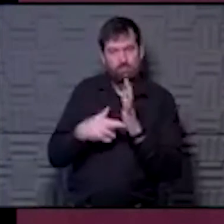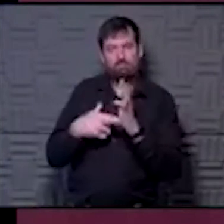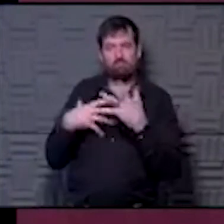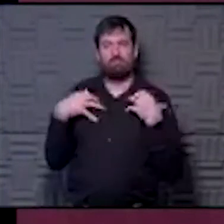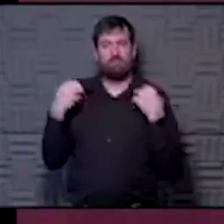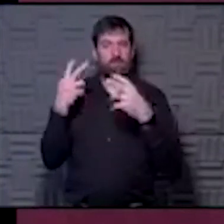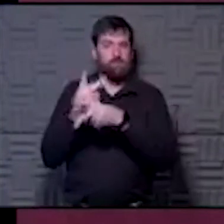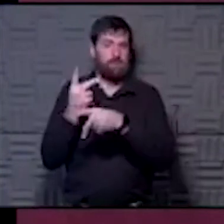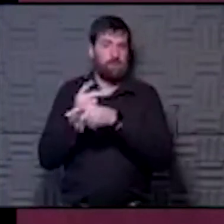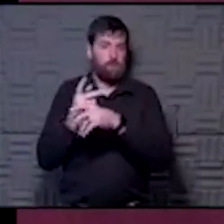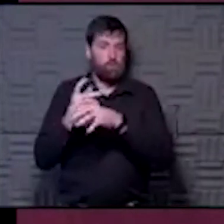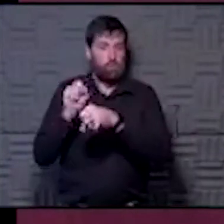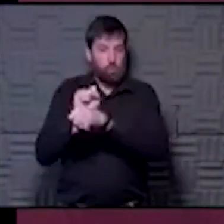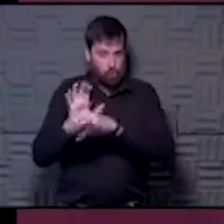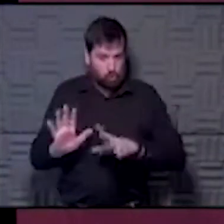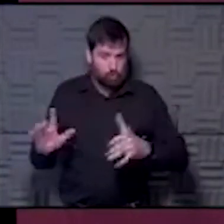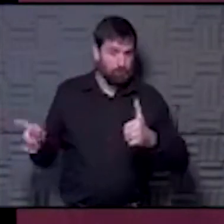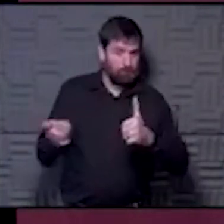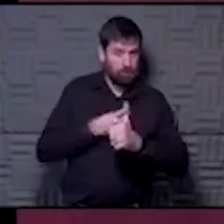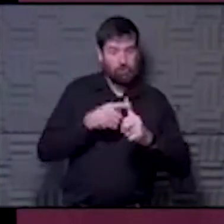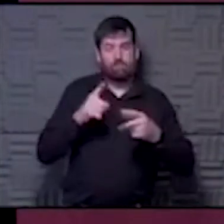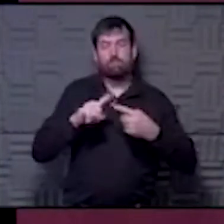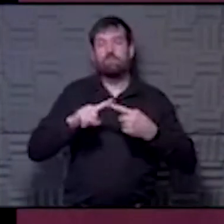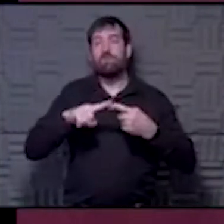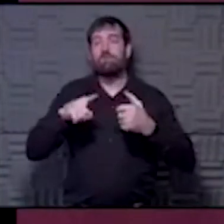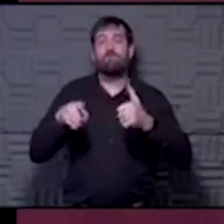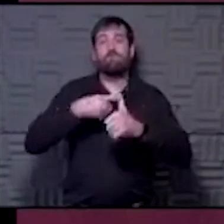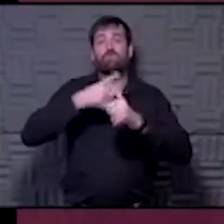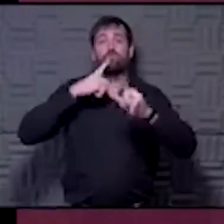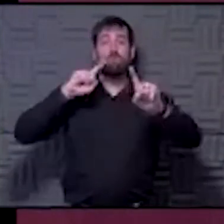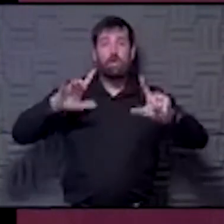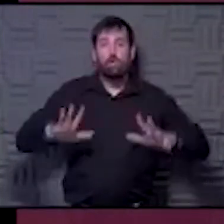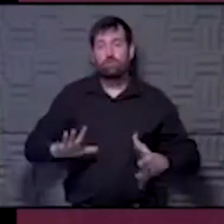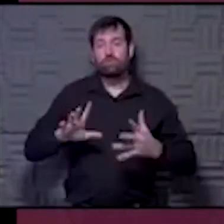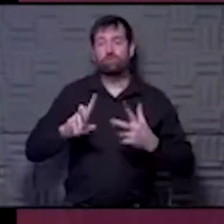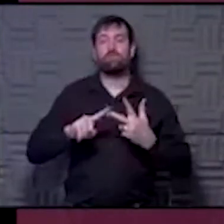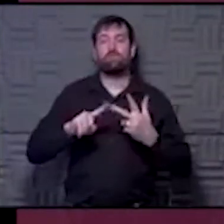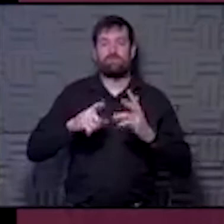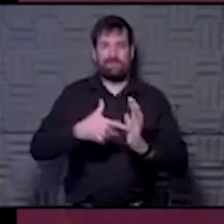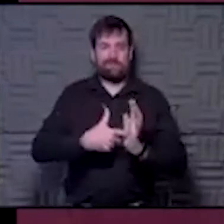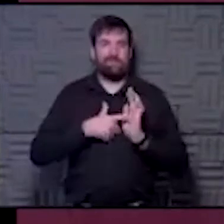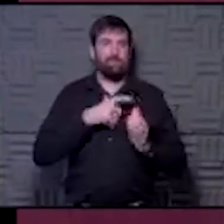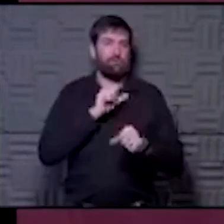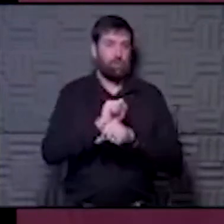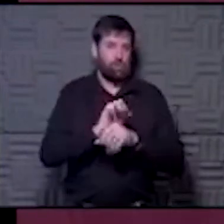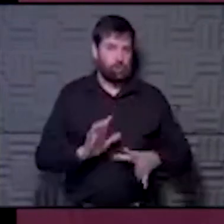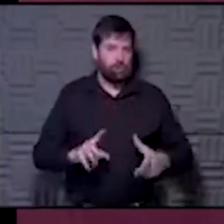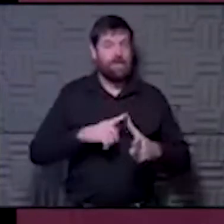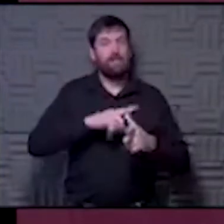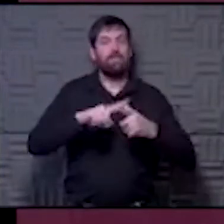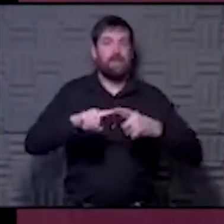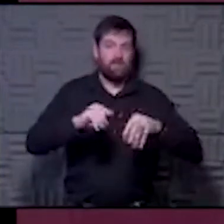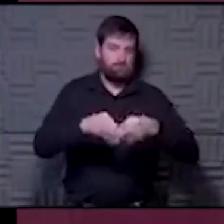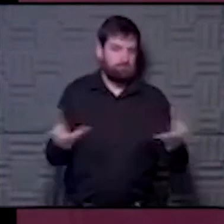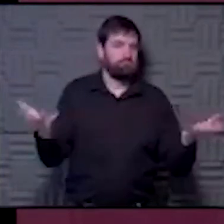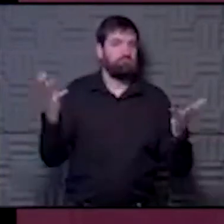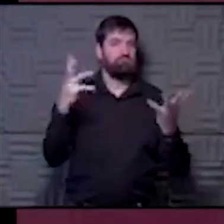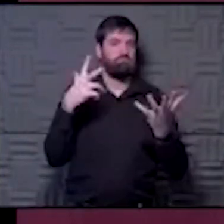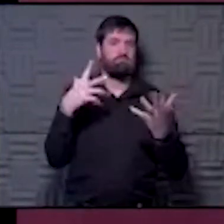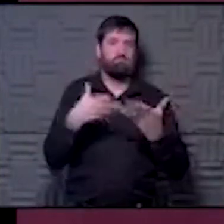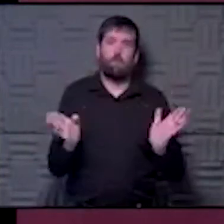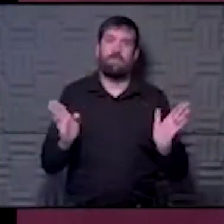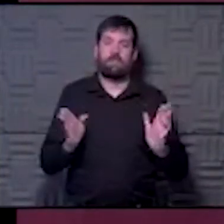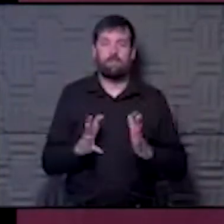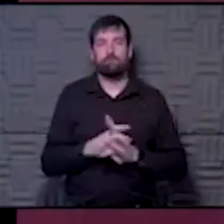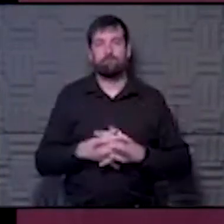workforce is vaccinated. First responders, we're trying to make sure they're vaccinated, and essential workers, and then we're going to roll it out to the general public, and